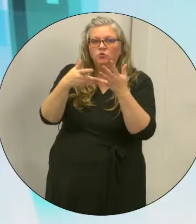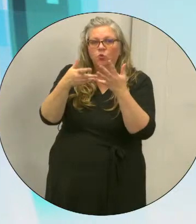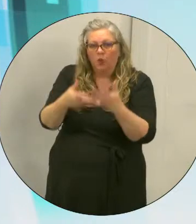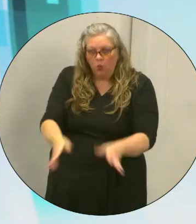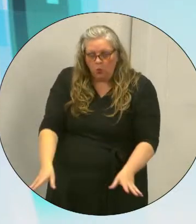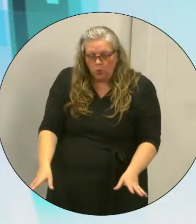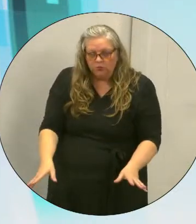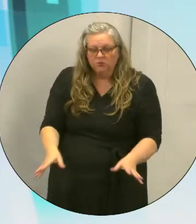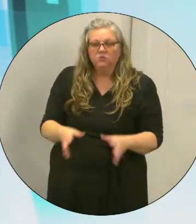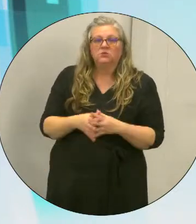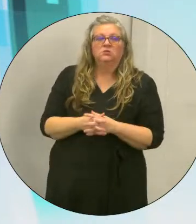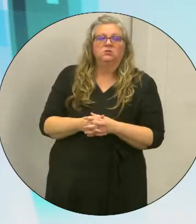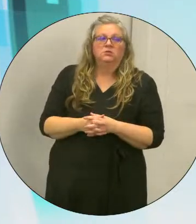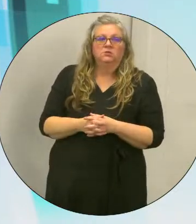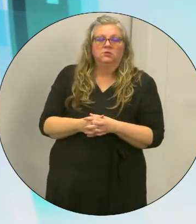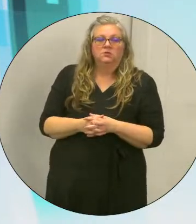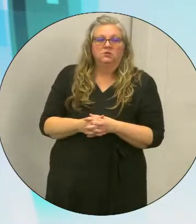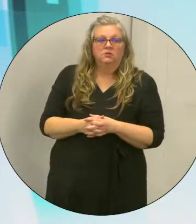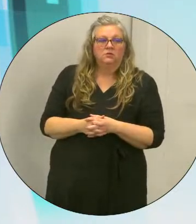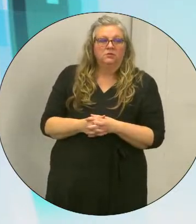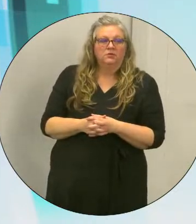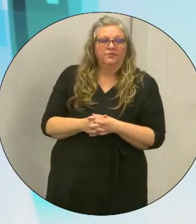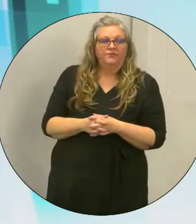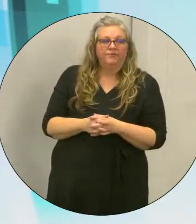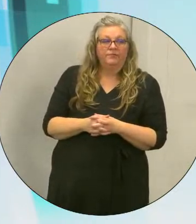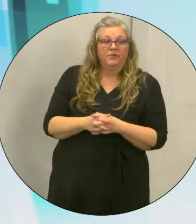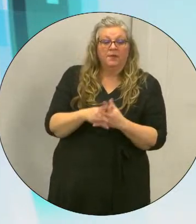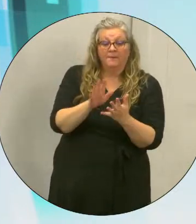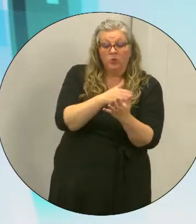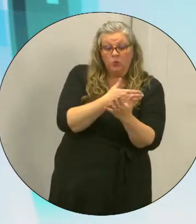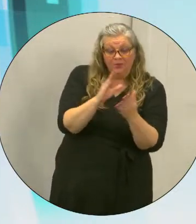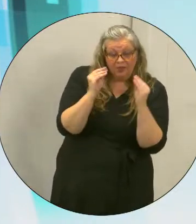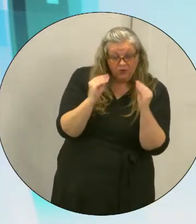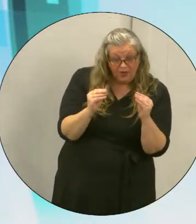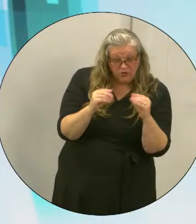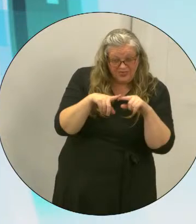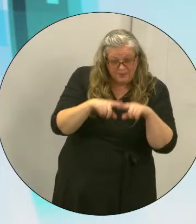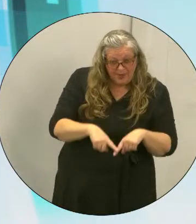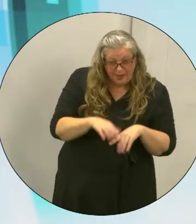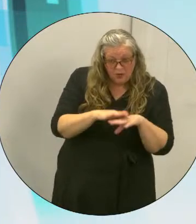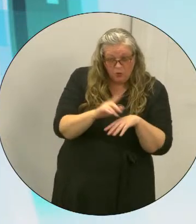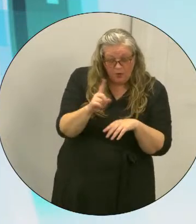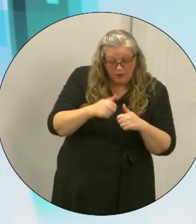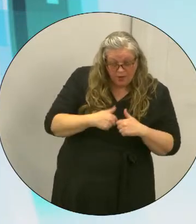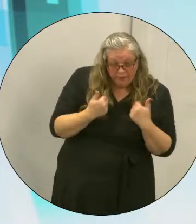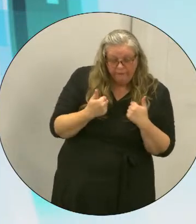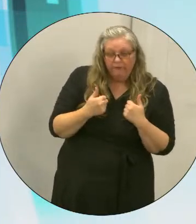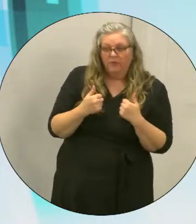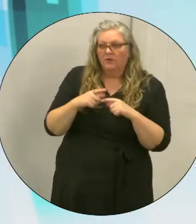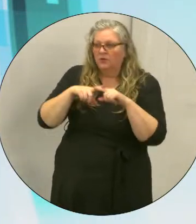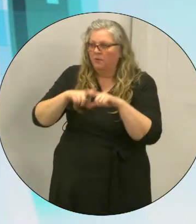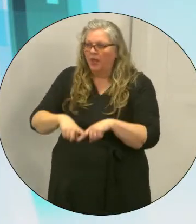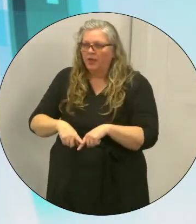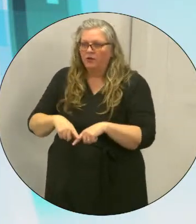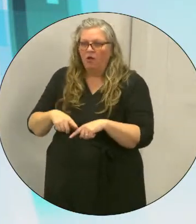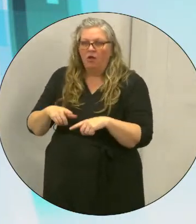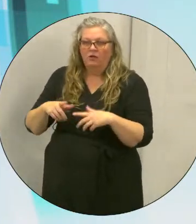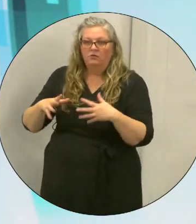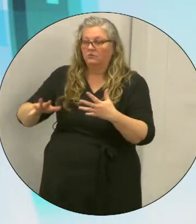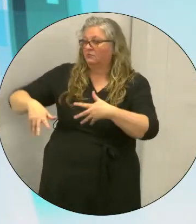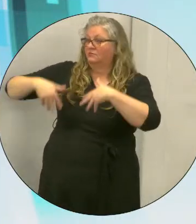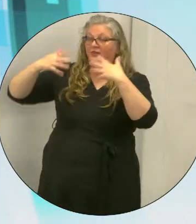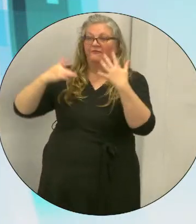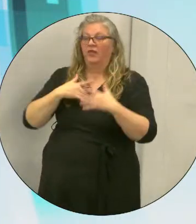all of their schools. A student's quality of music education should not depend on their zip code or on the whims of their school